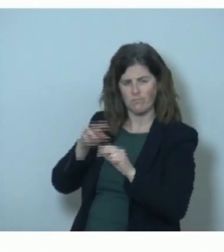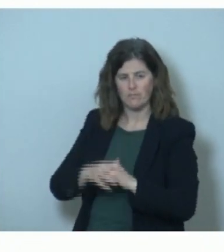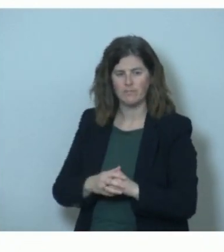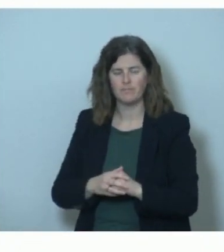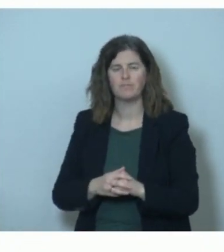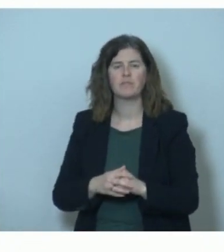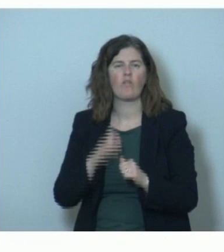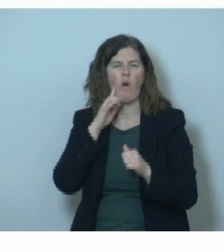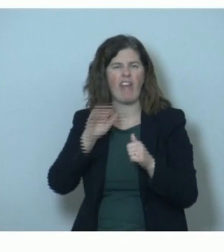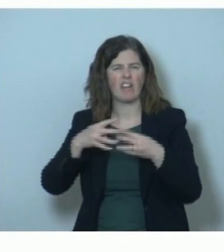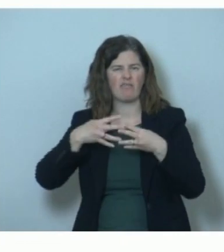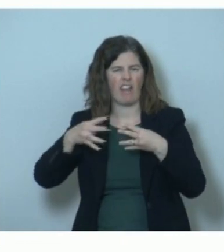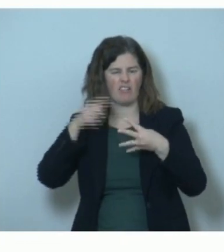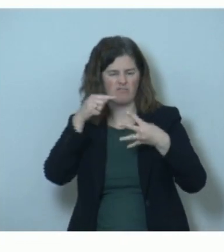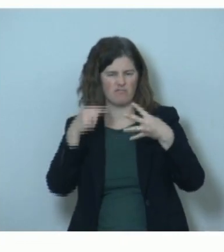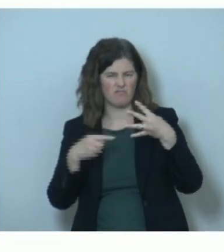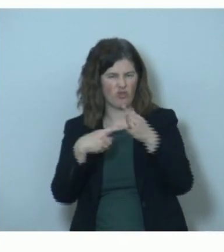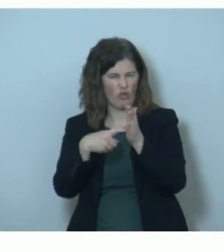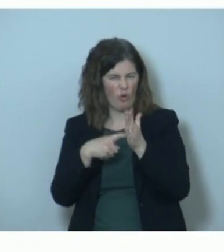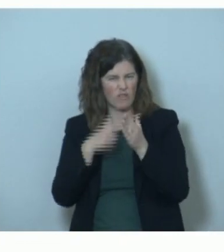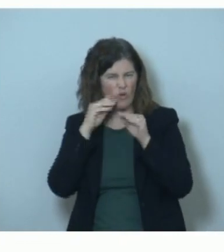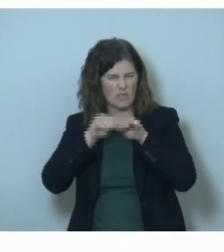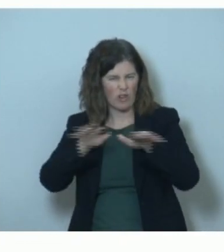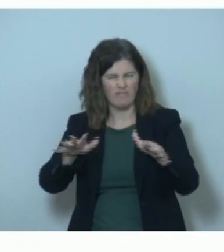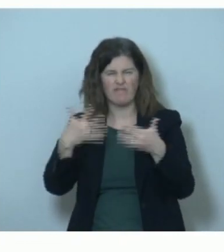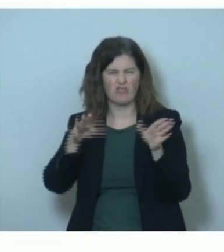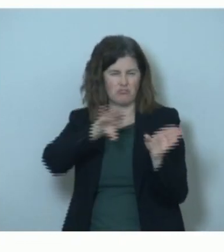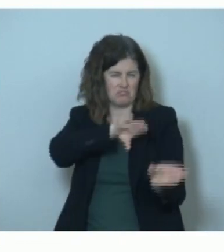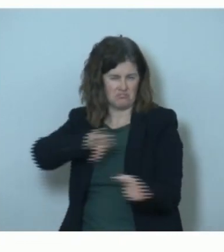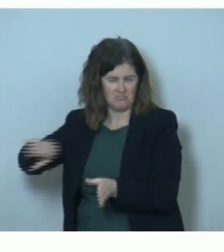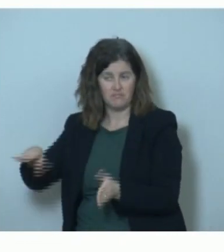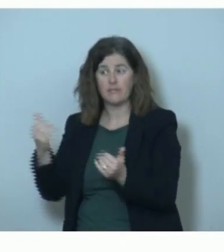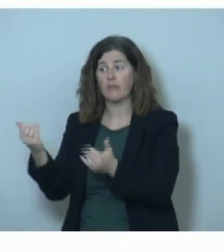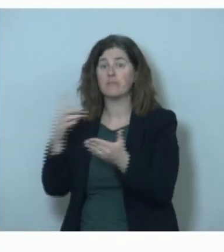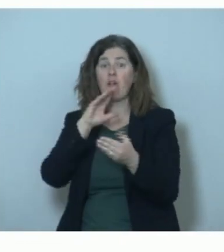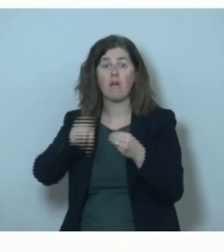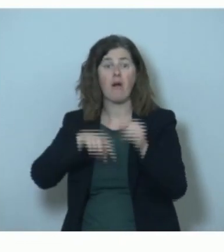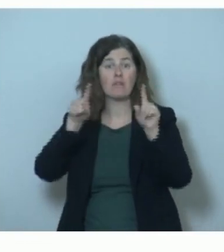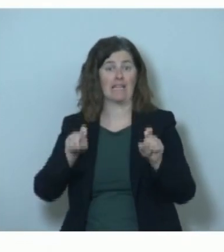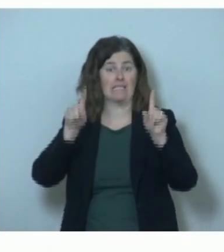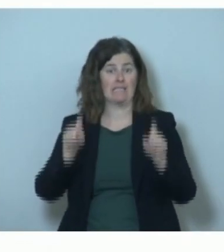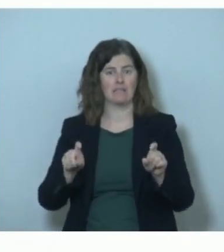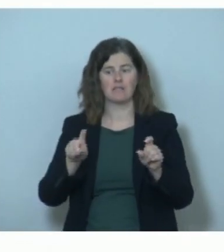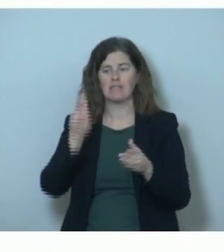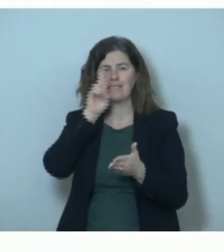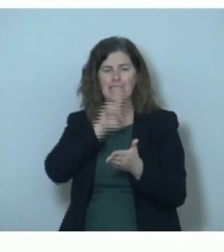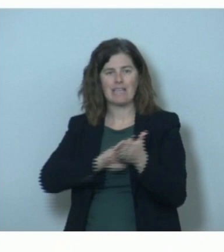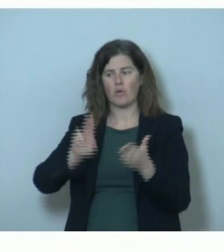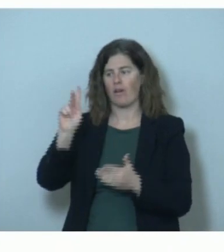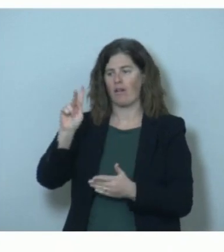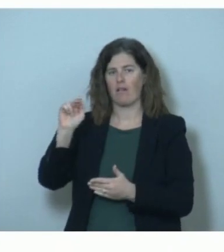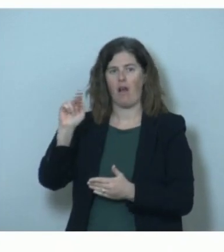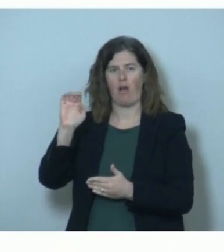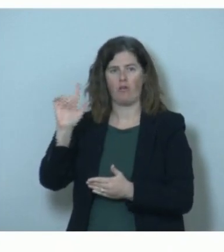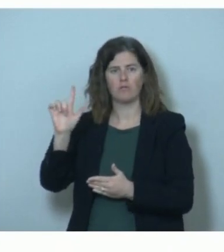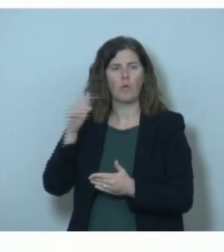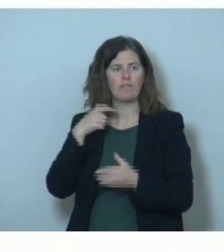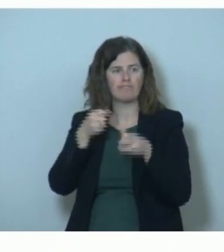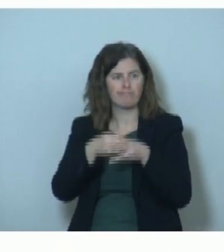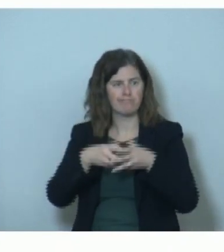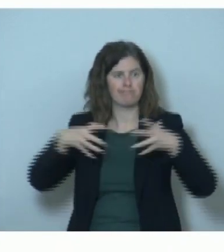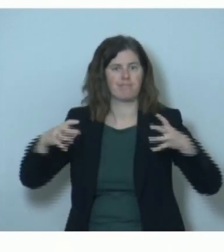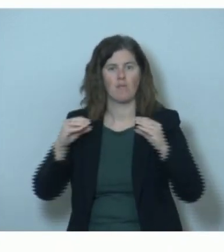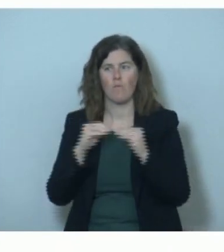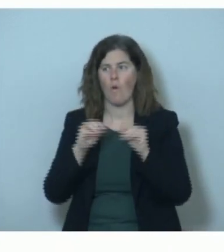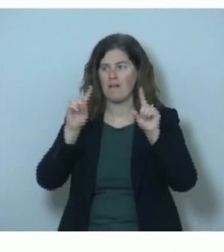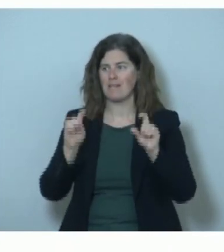for the gating criteria of spread rate. Let's move on to testing. Secretary Kunkel, again, expanding testing dramatically.